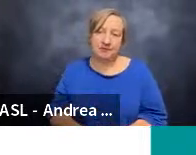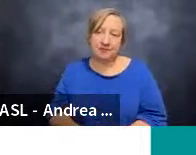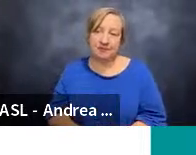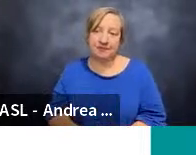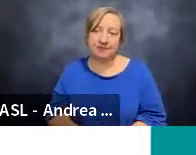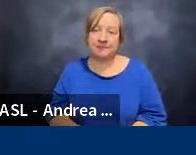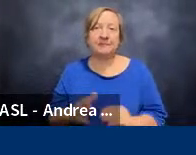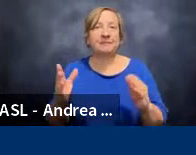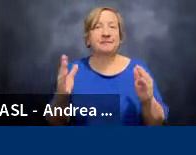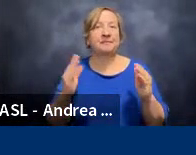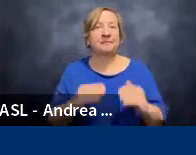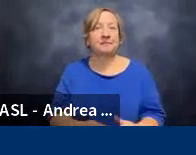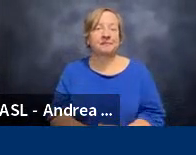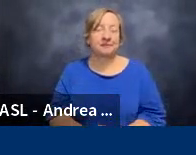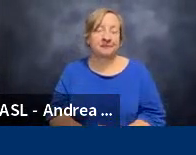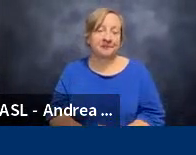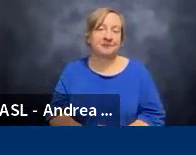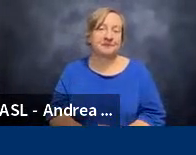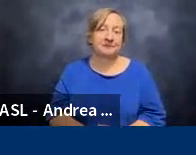Next slide.